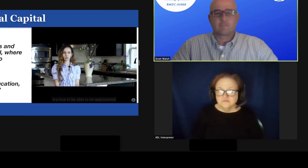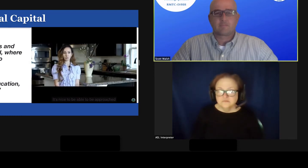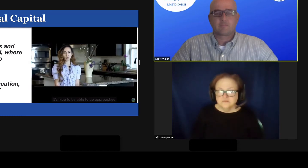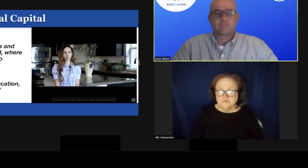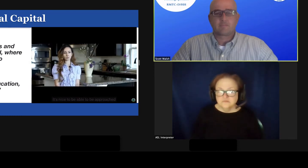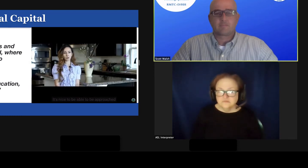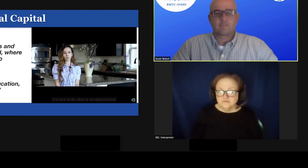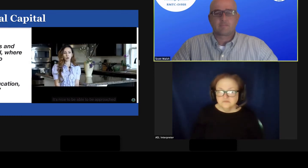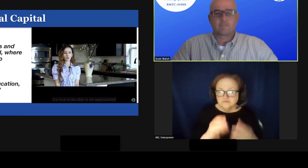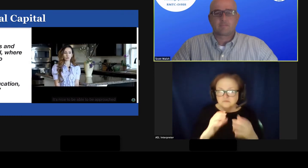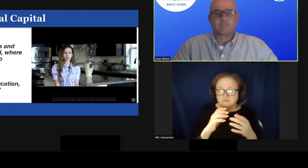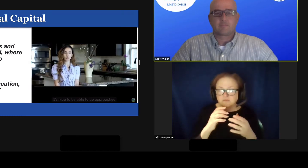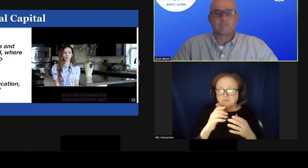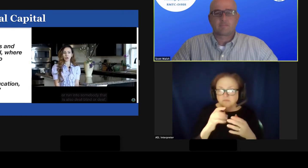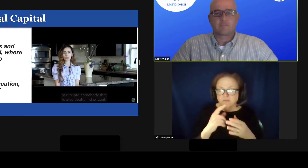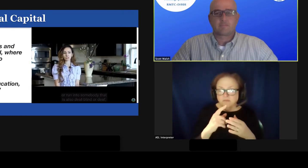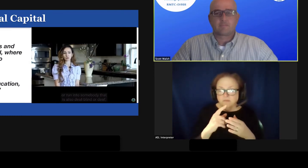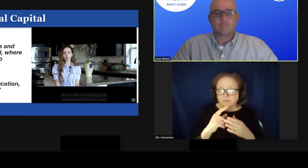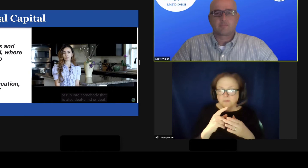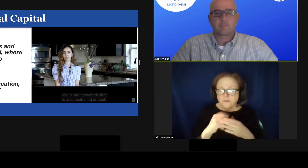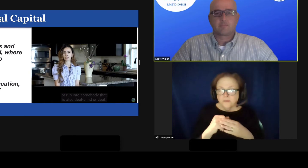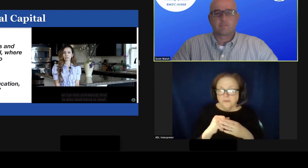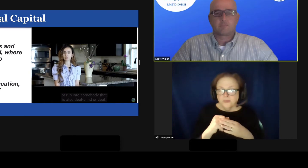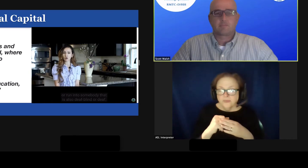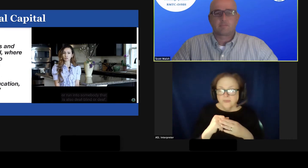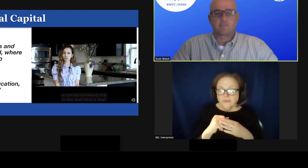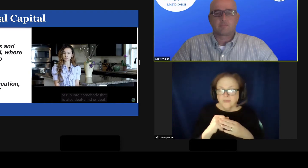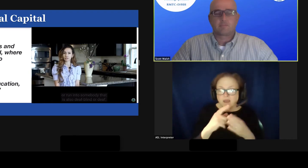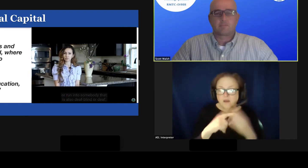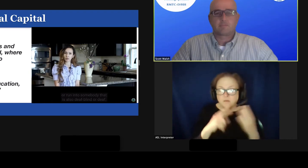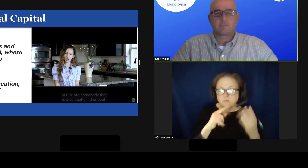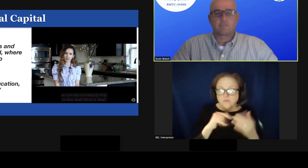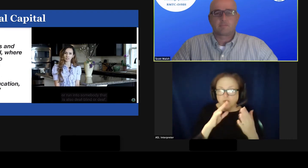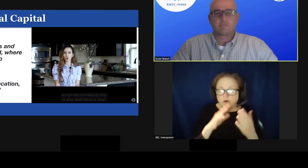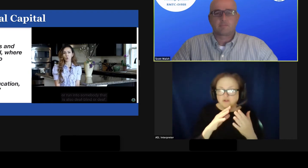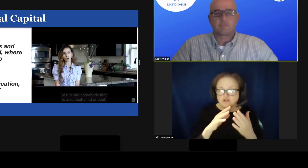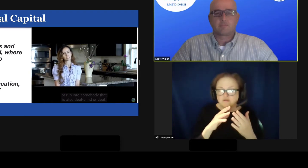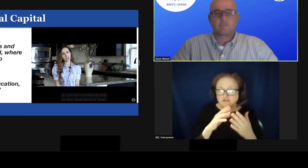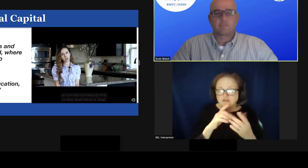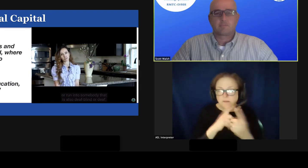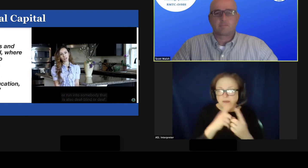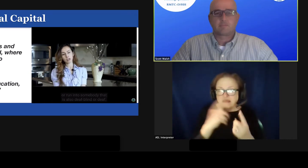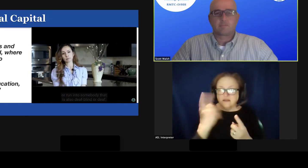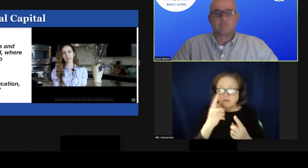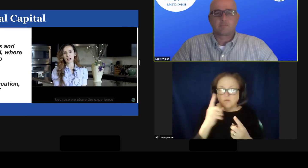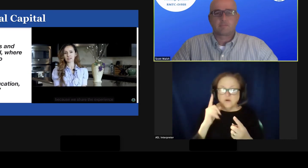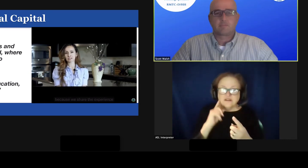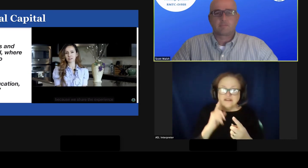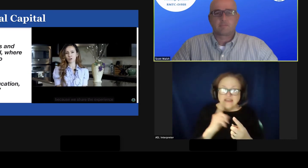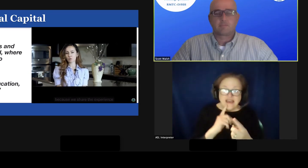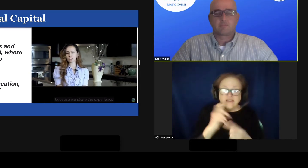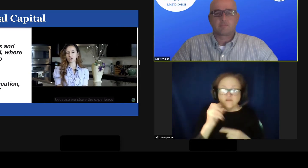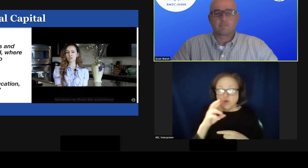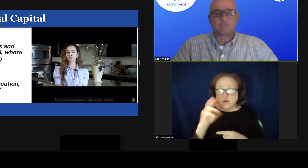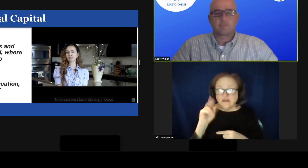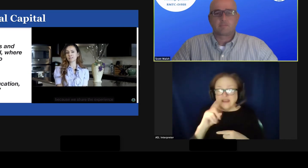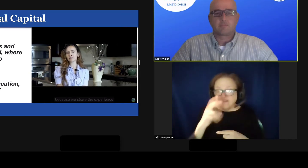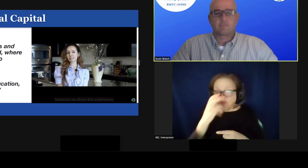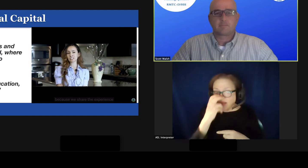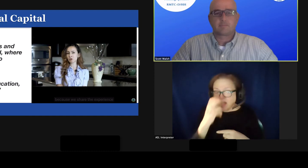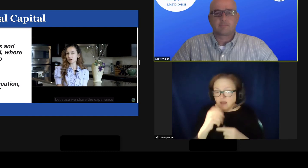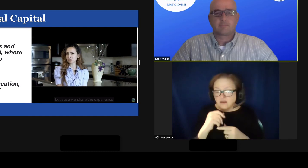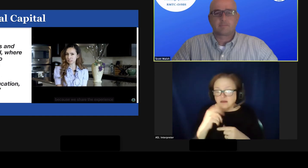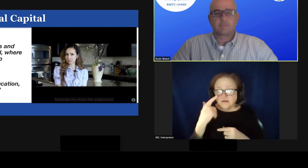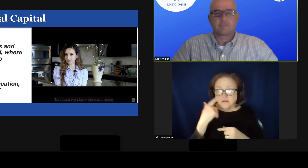to approach or run into somebody that is Dr. Deaf-Blind or Deaf because we share